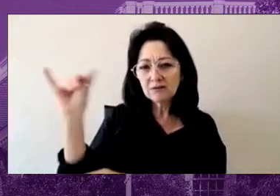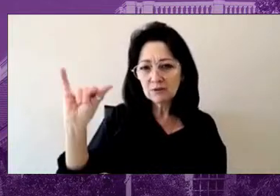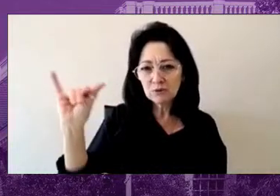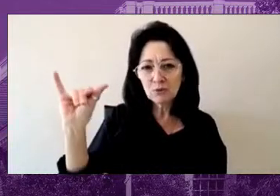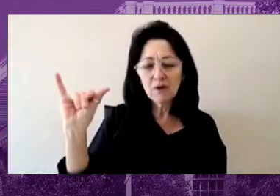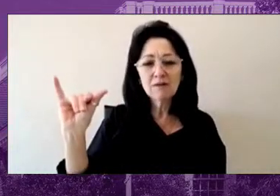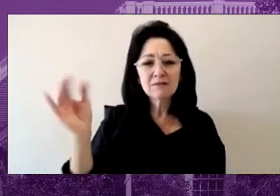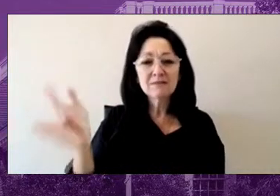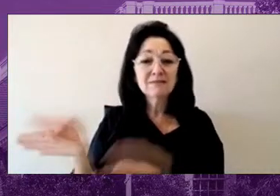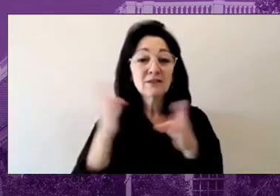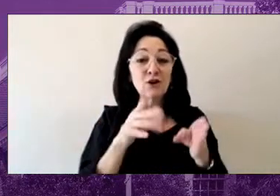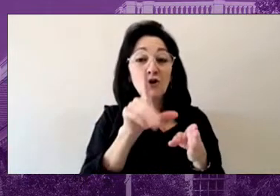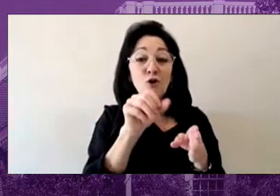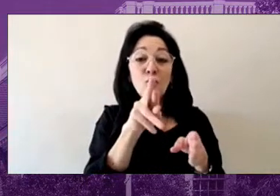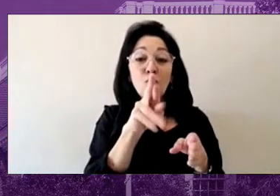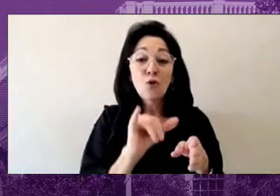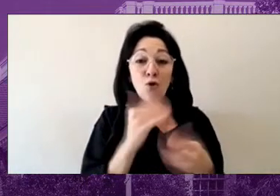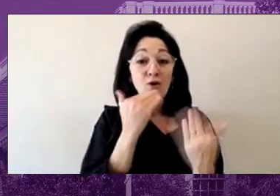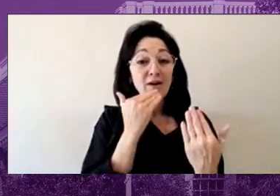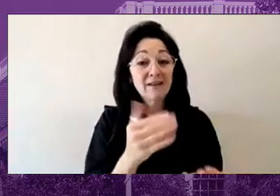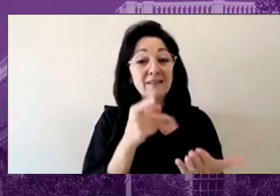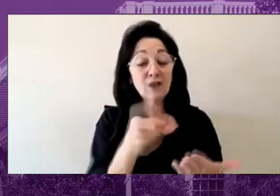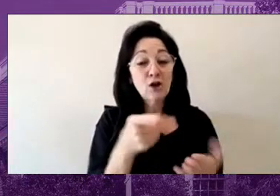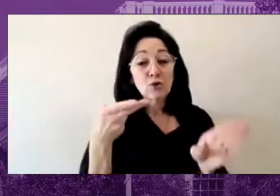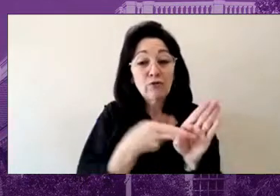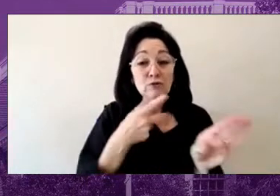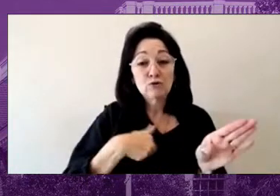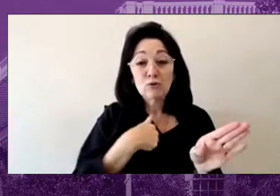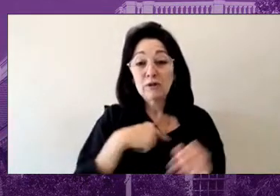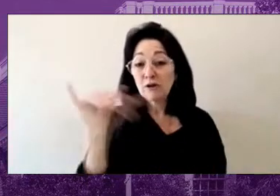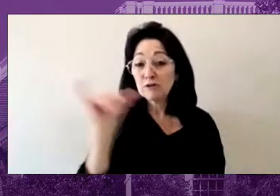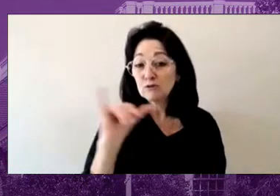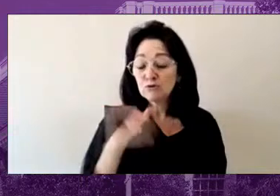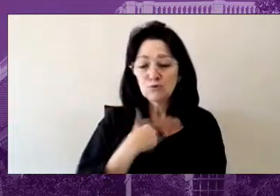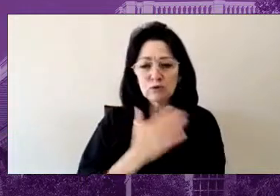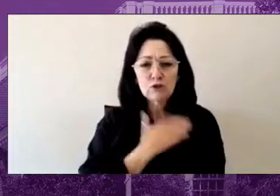Lori, thank you for joining us as well. We appreciate your good work.